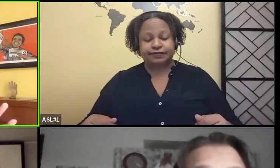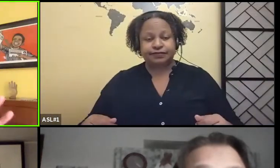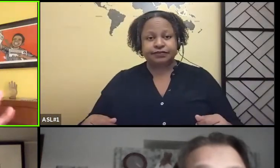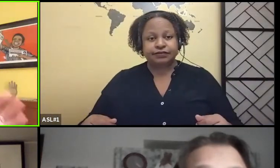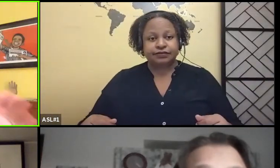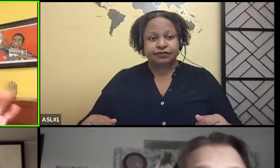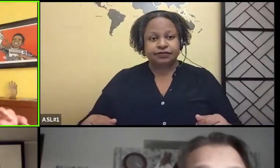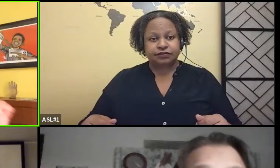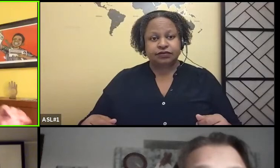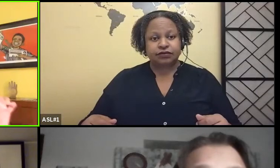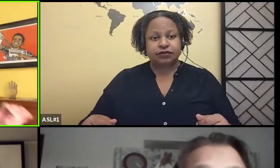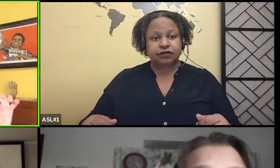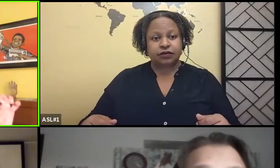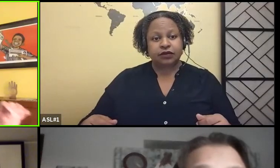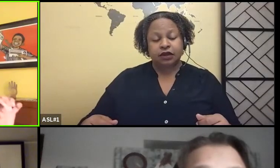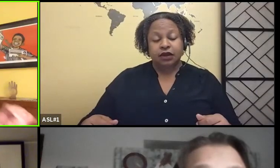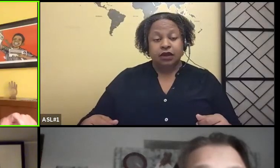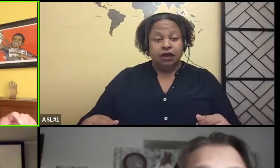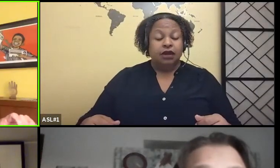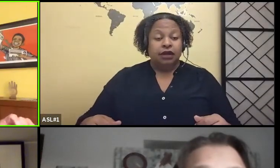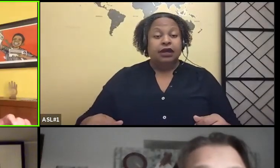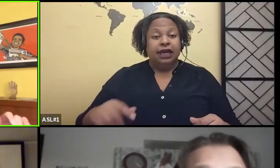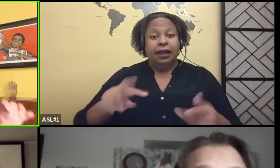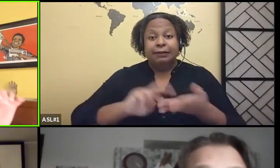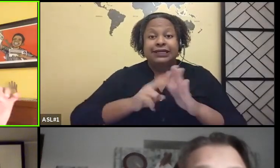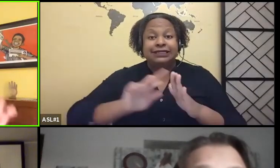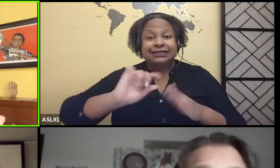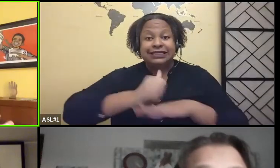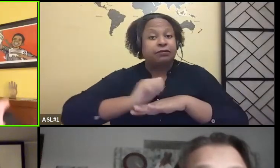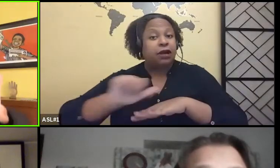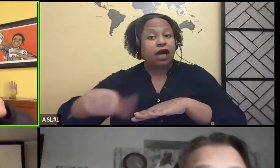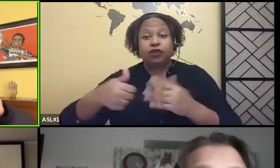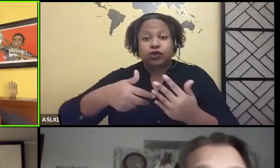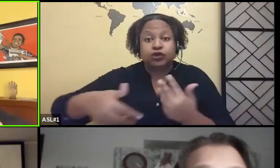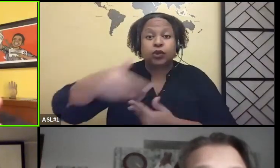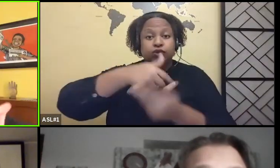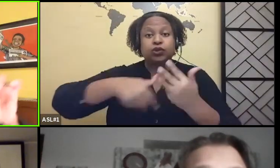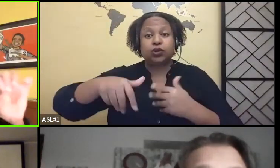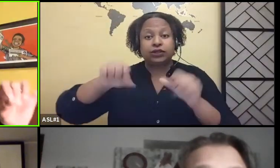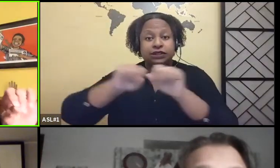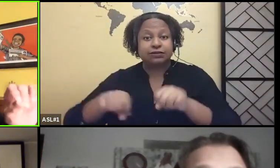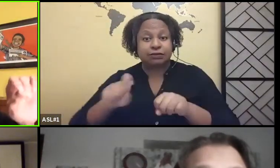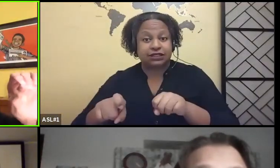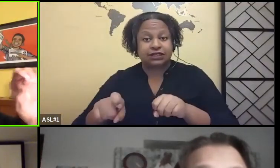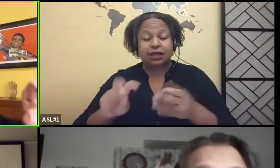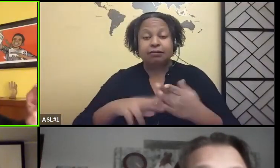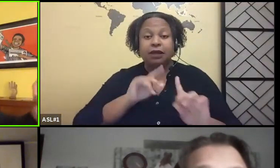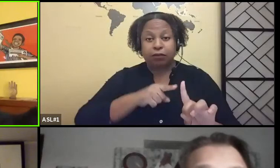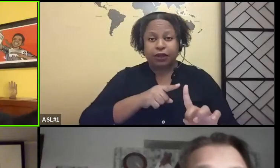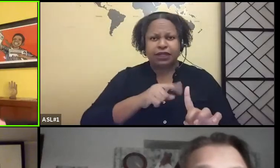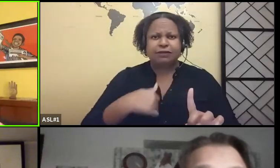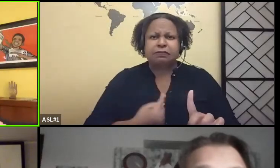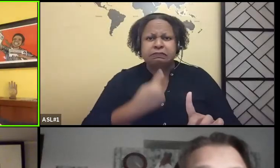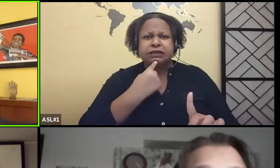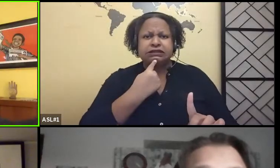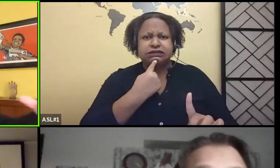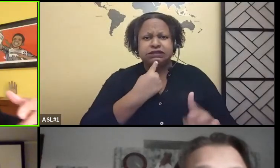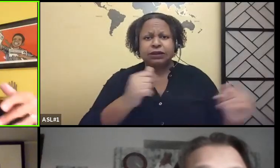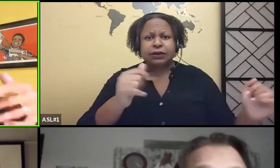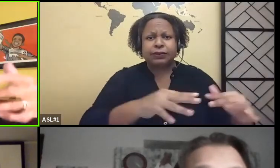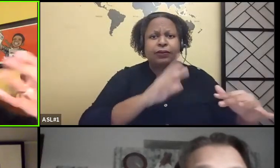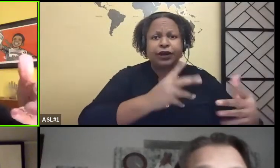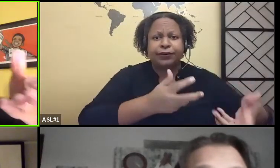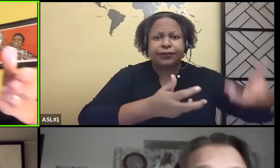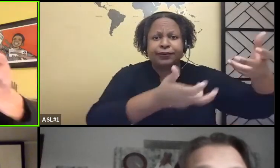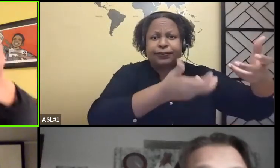not saying I wish I could still carry water. I'm saying that when you change one thing, everything changes.